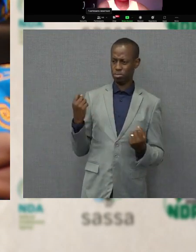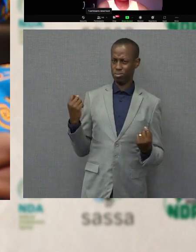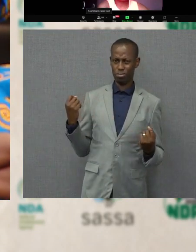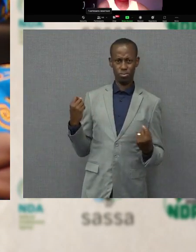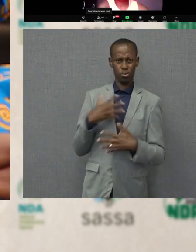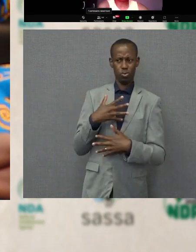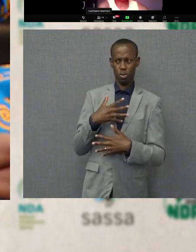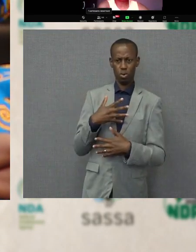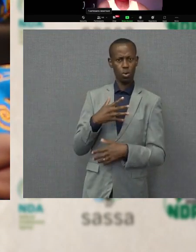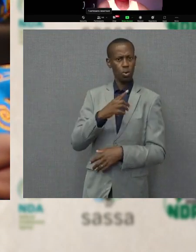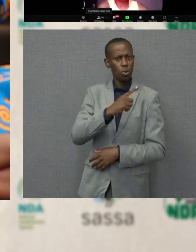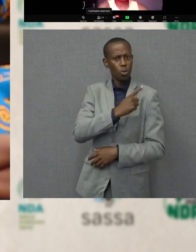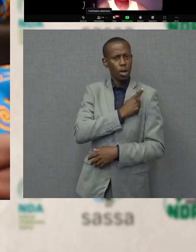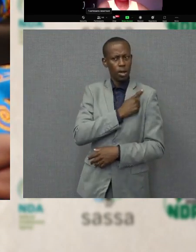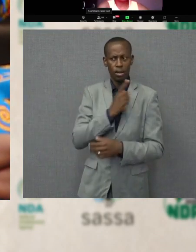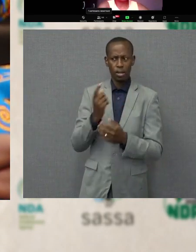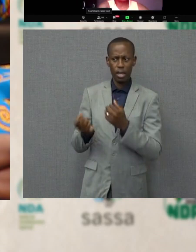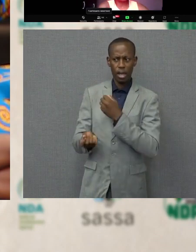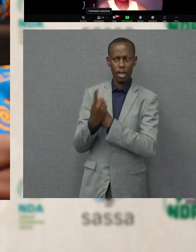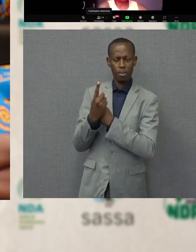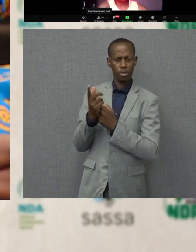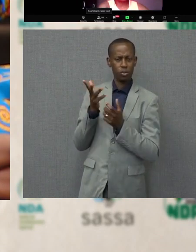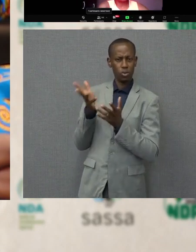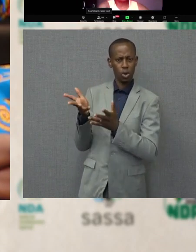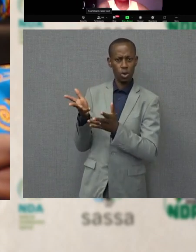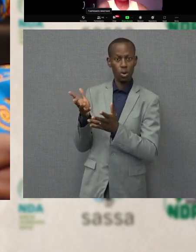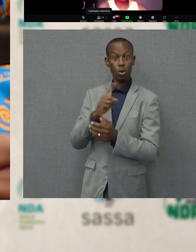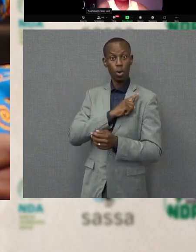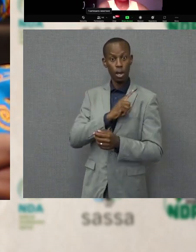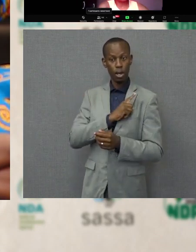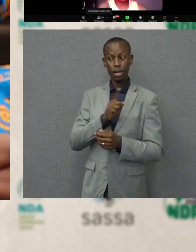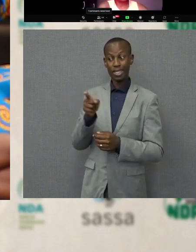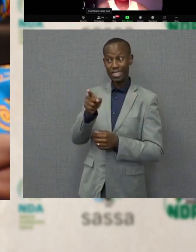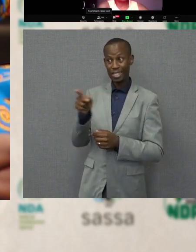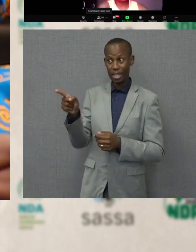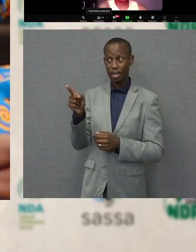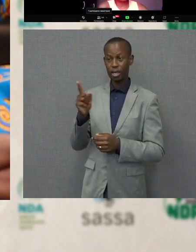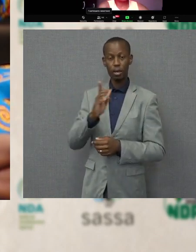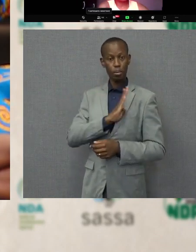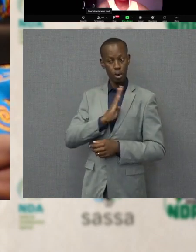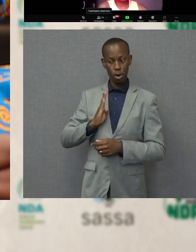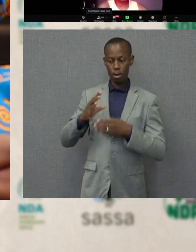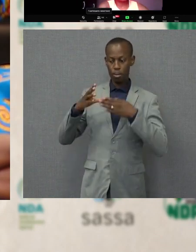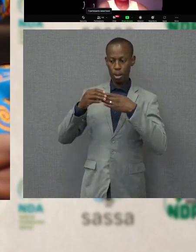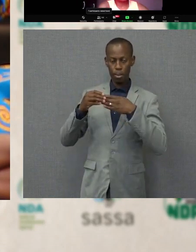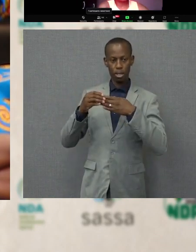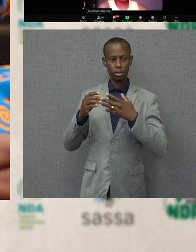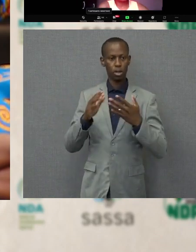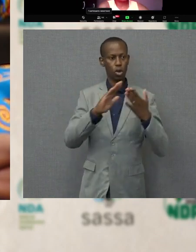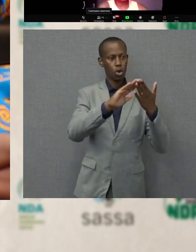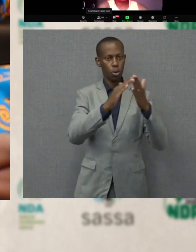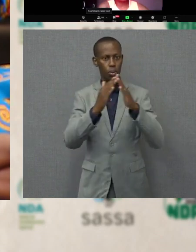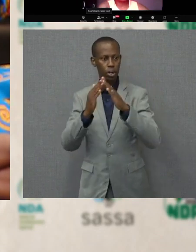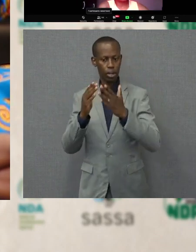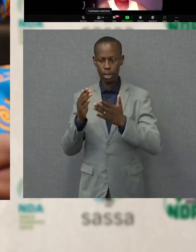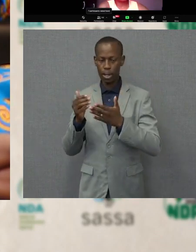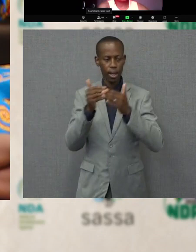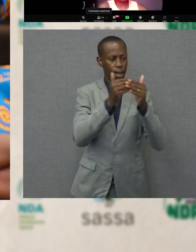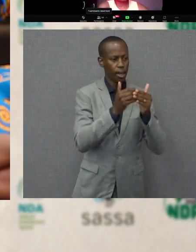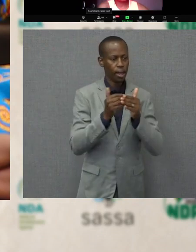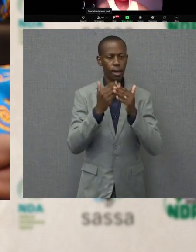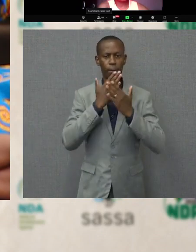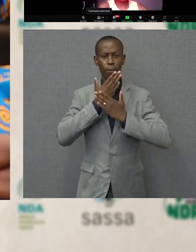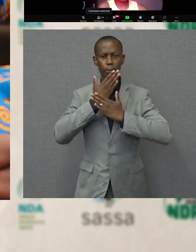to some of the board members who doesn't even care for the communities and who doesn't know